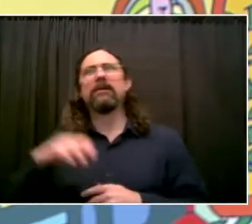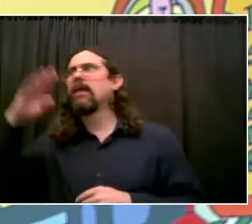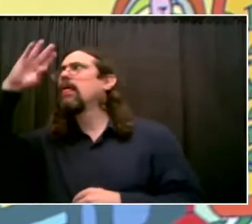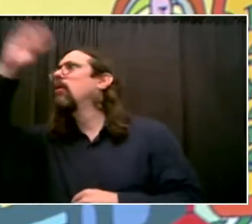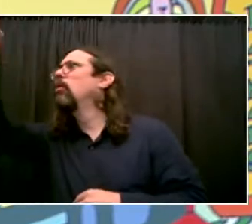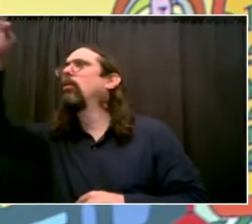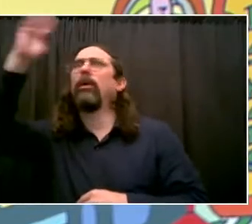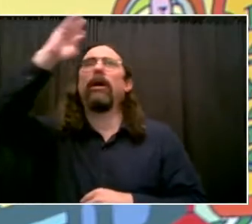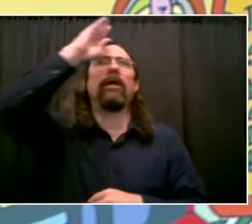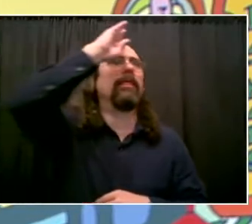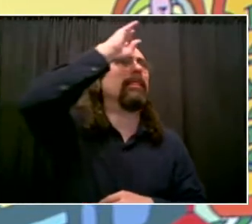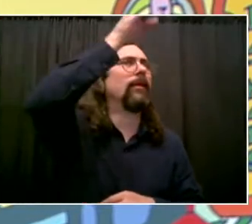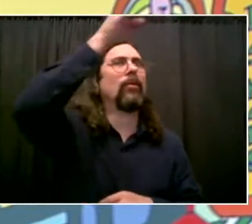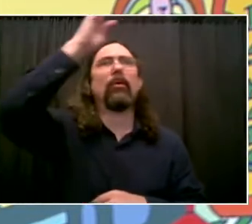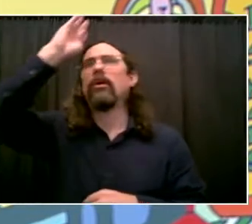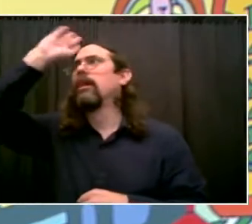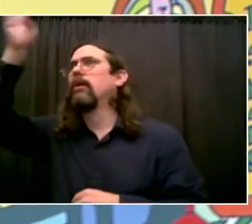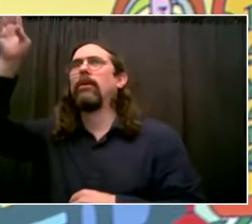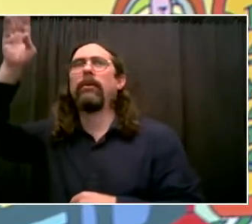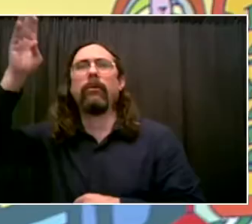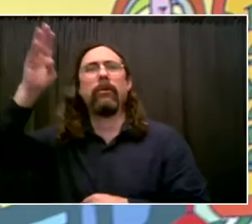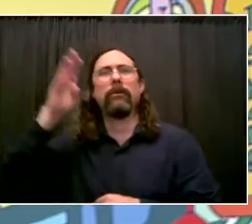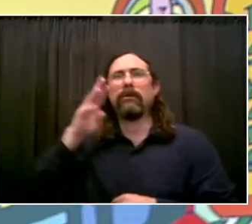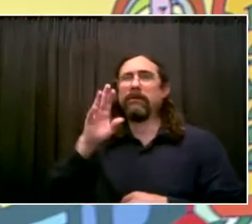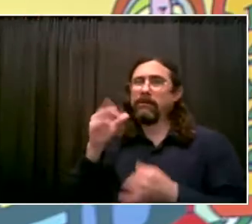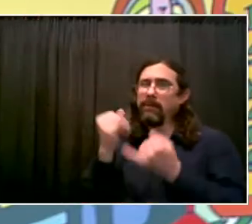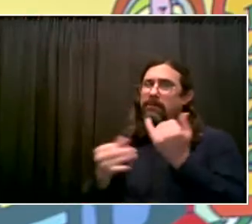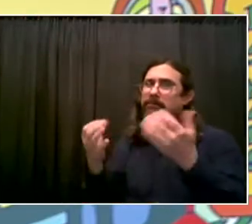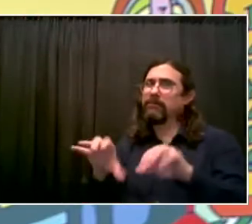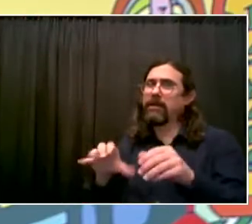chance. Oh, hello.